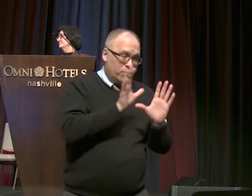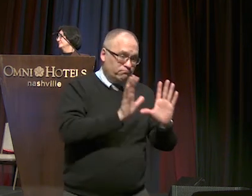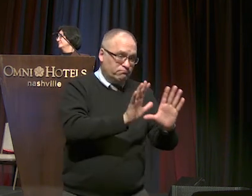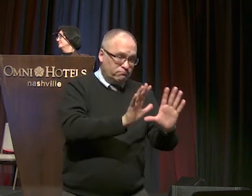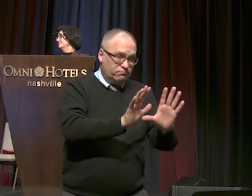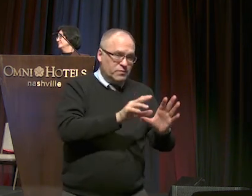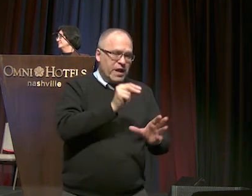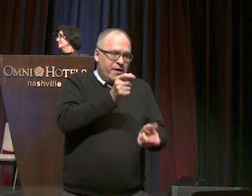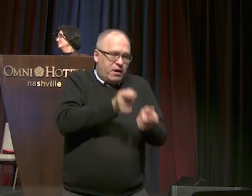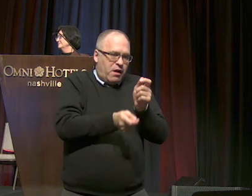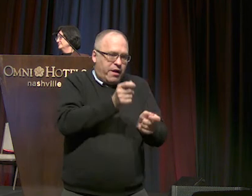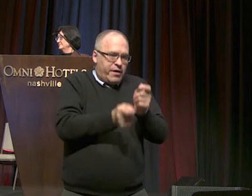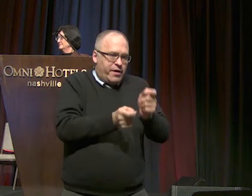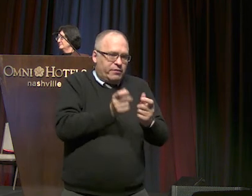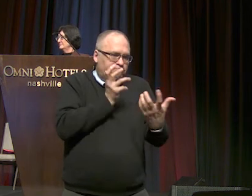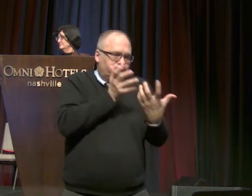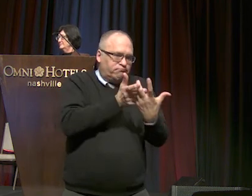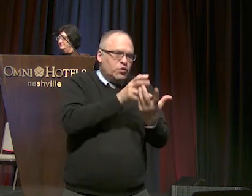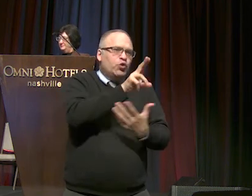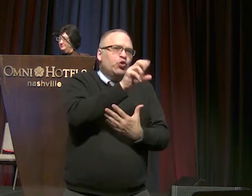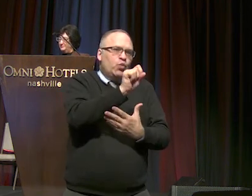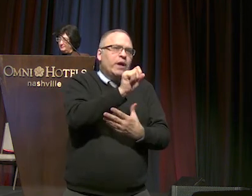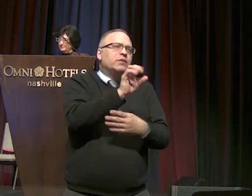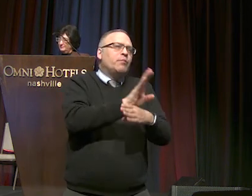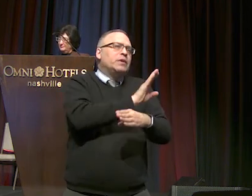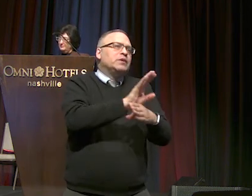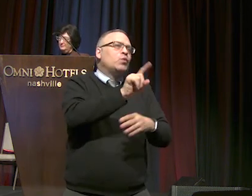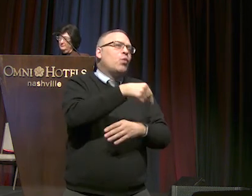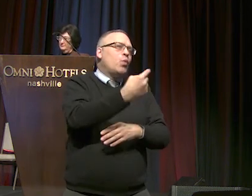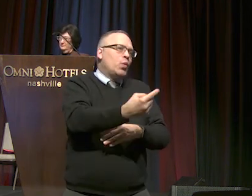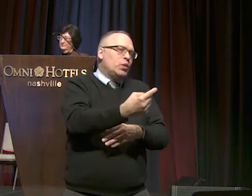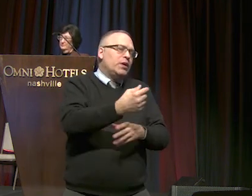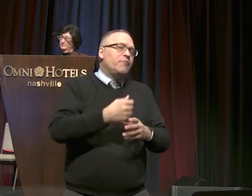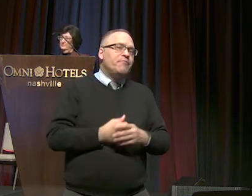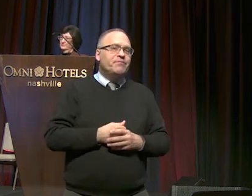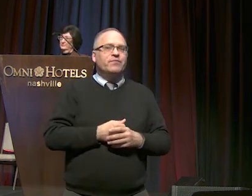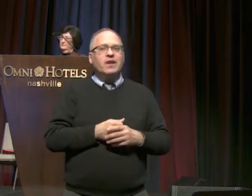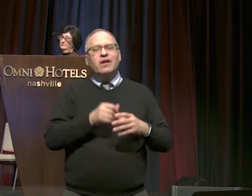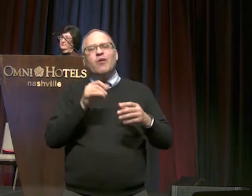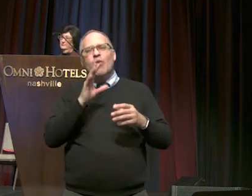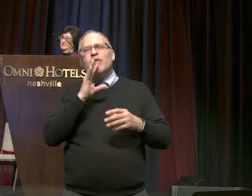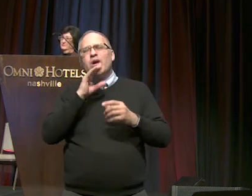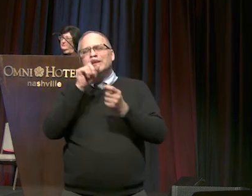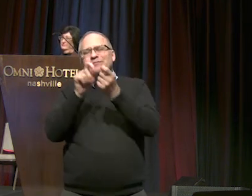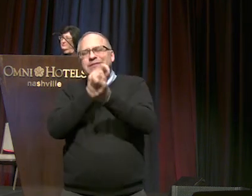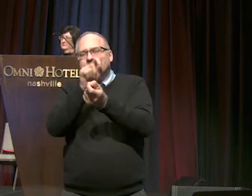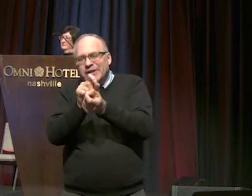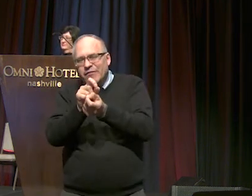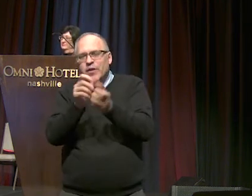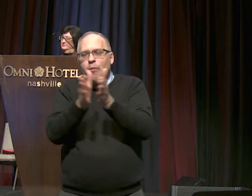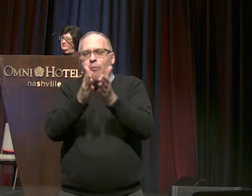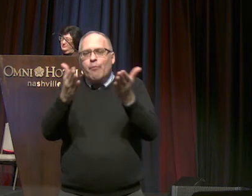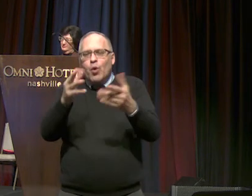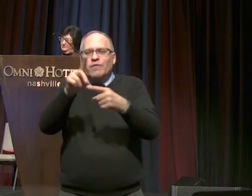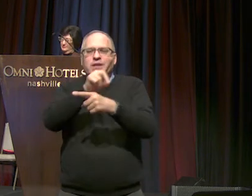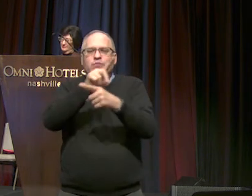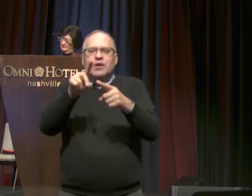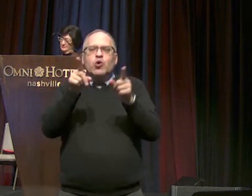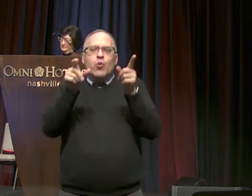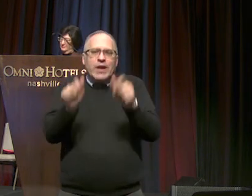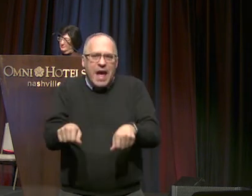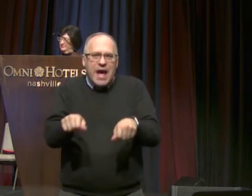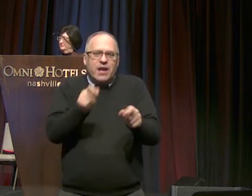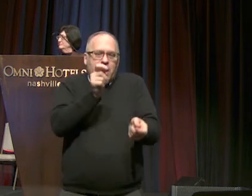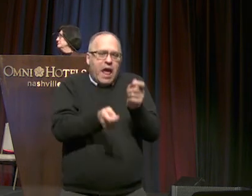adaptable. Again, in this legislation, we're dealing with parts of the discipline that can be adapted. The